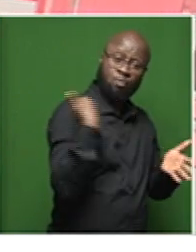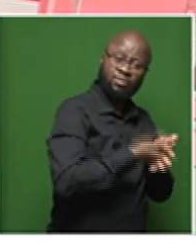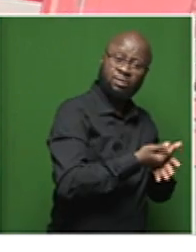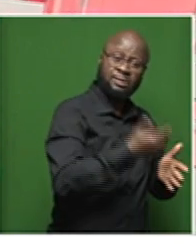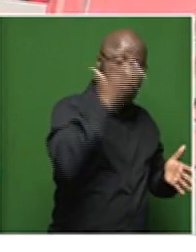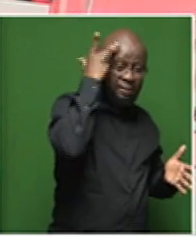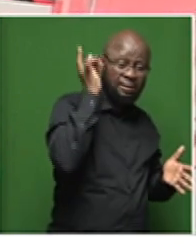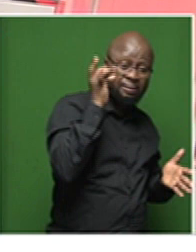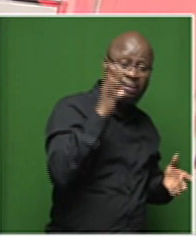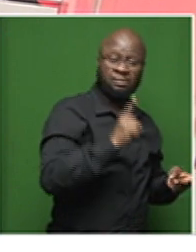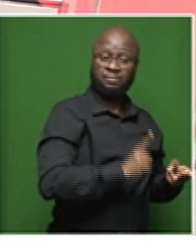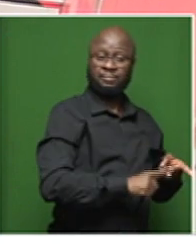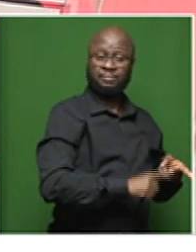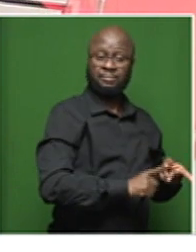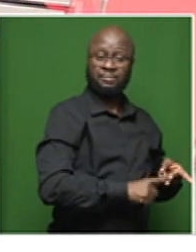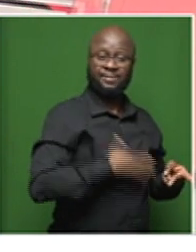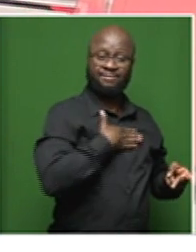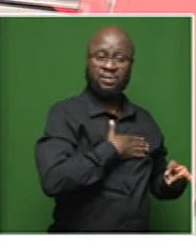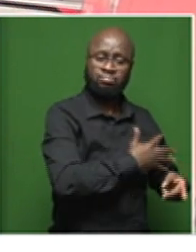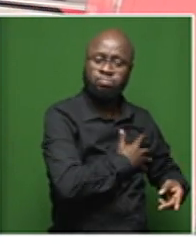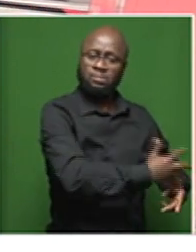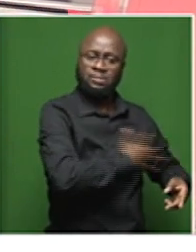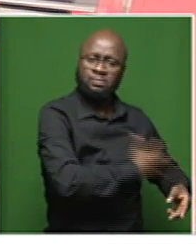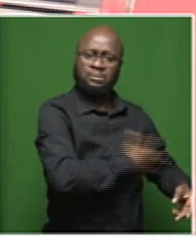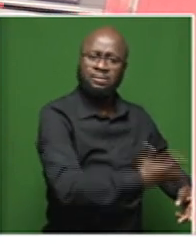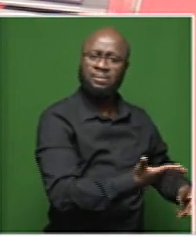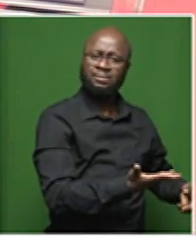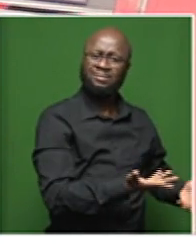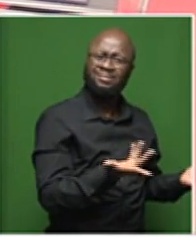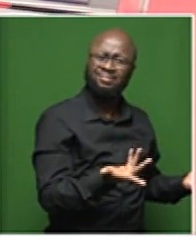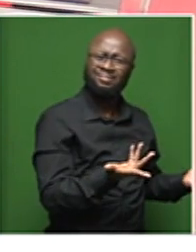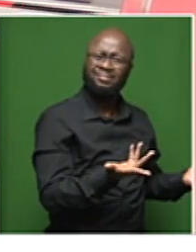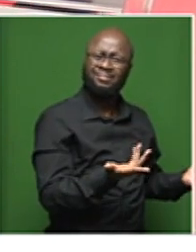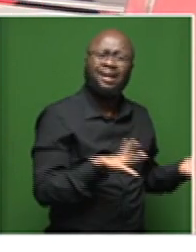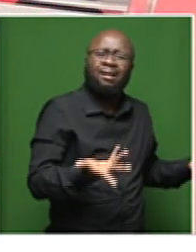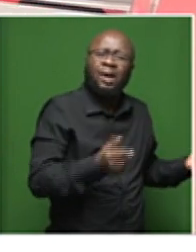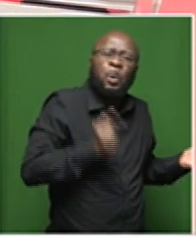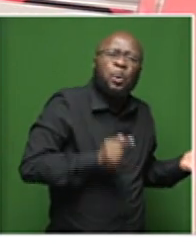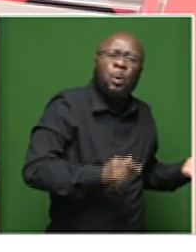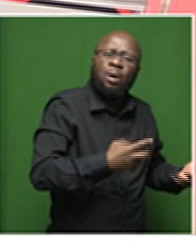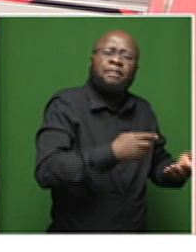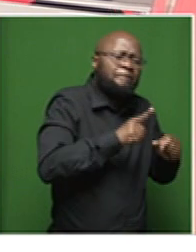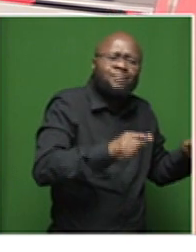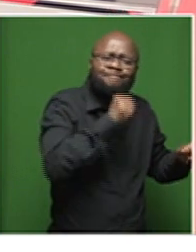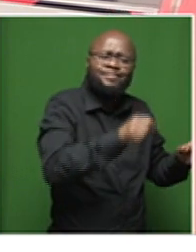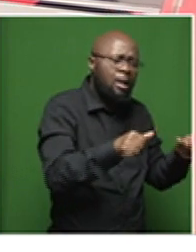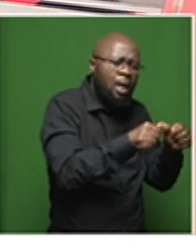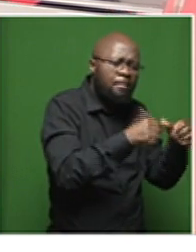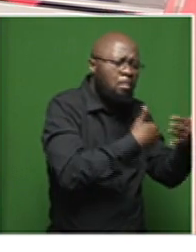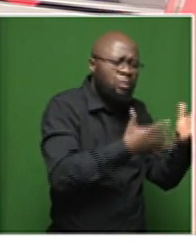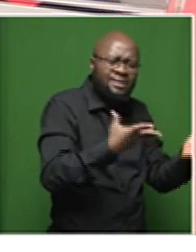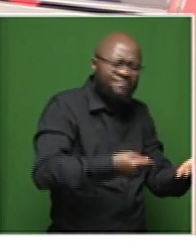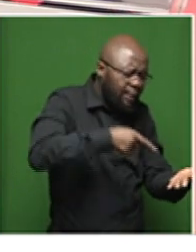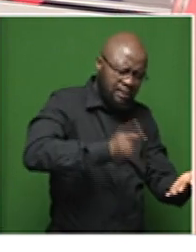headaches, she's feeling palpitations, things such as that, although she measures a normal blood pressure with her home measuring kit. How do